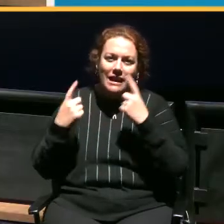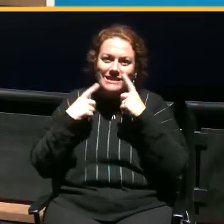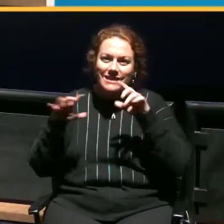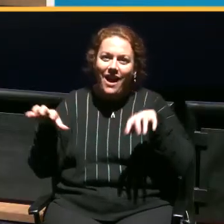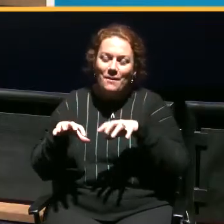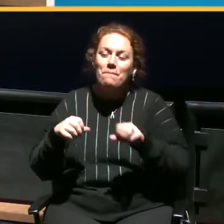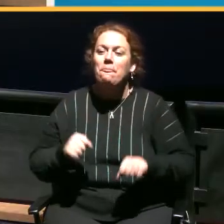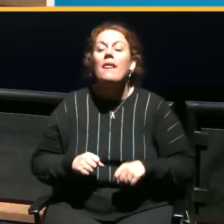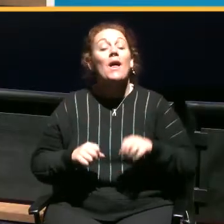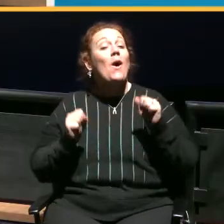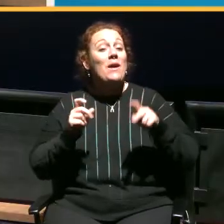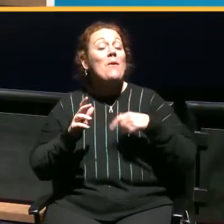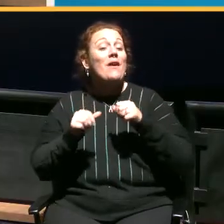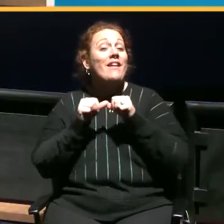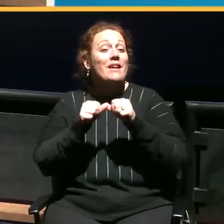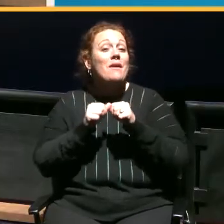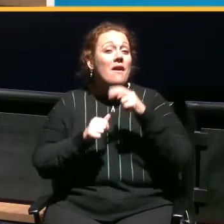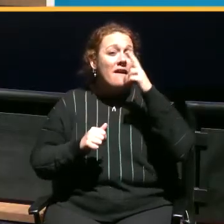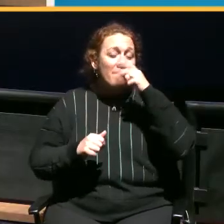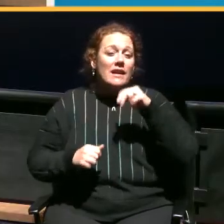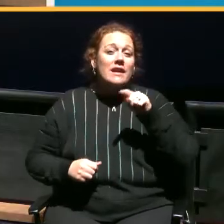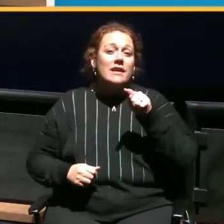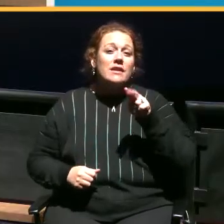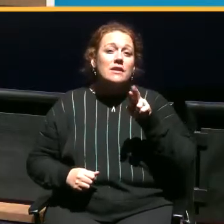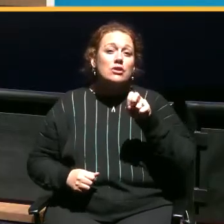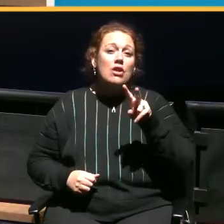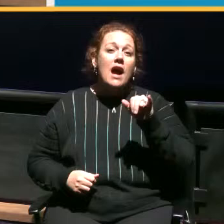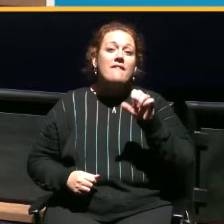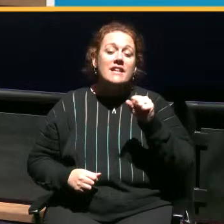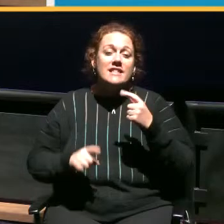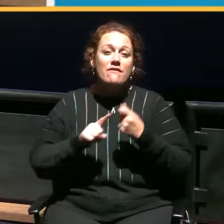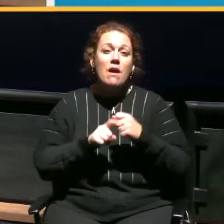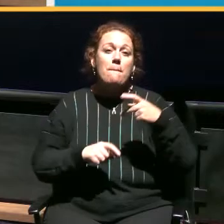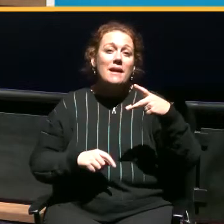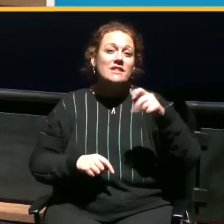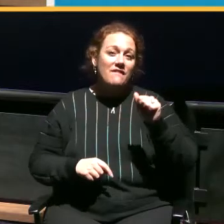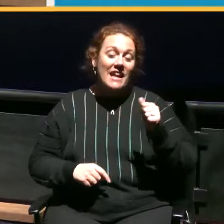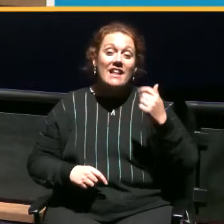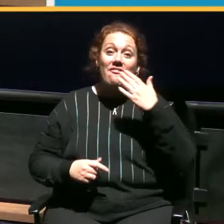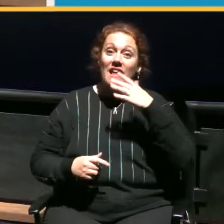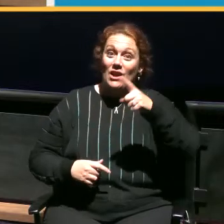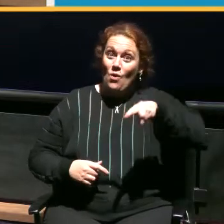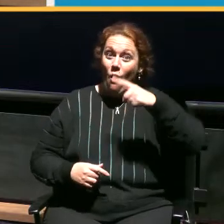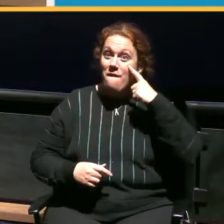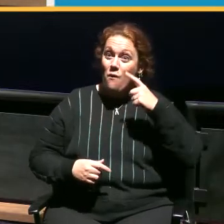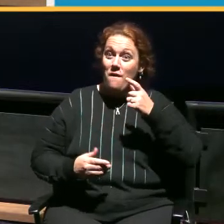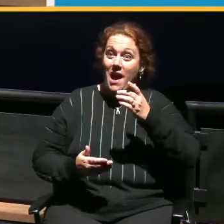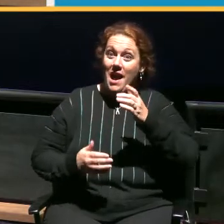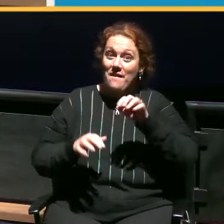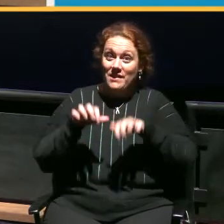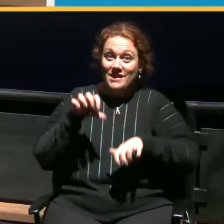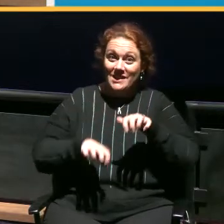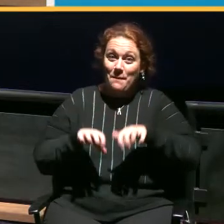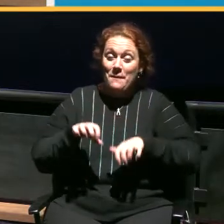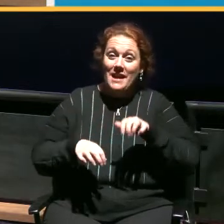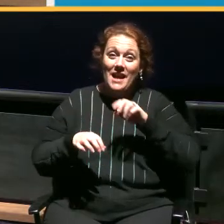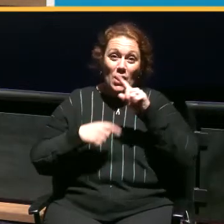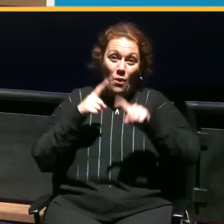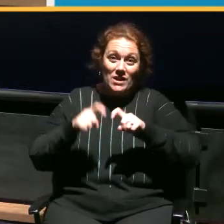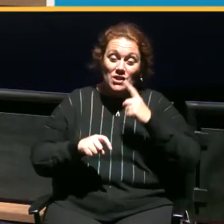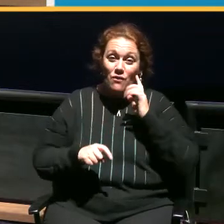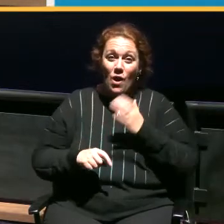keep going with the funny here. Travis from Pennsylvania, who, thank you, by the way, for those of you who submitted questions from our remote